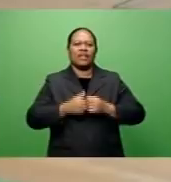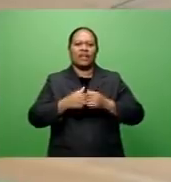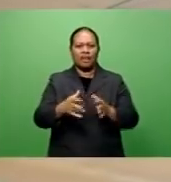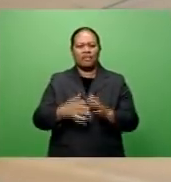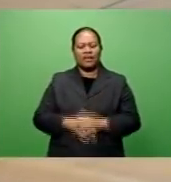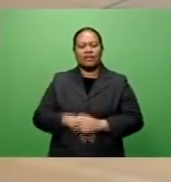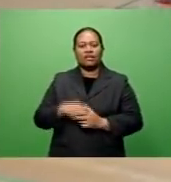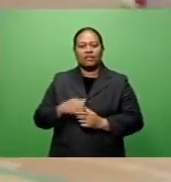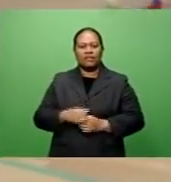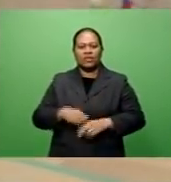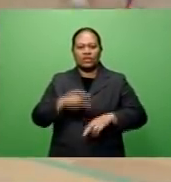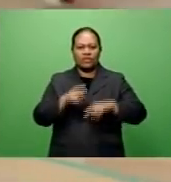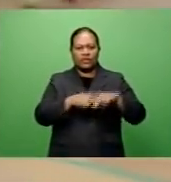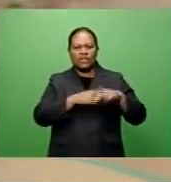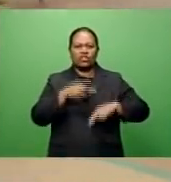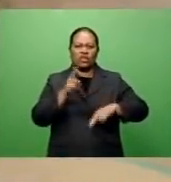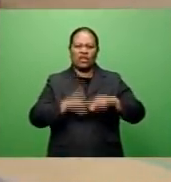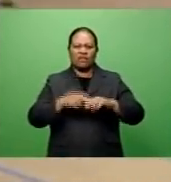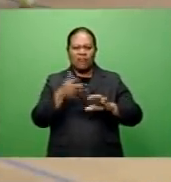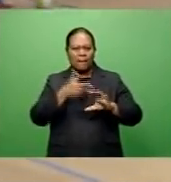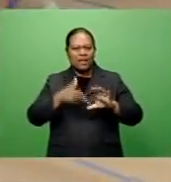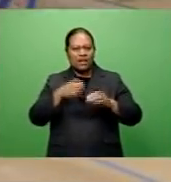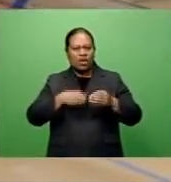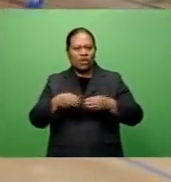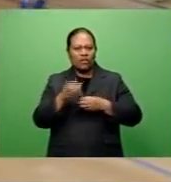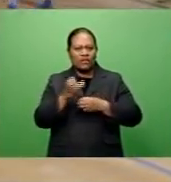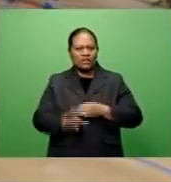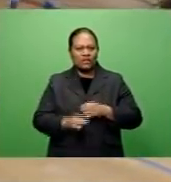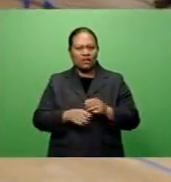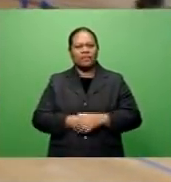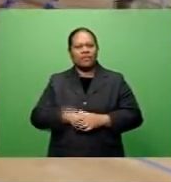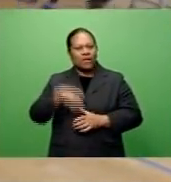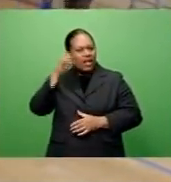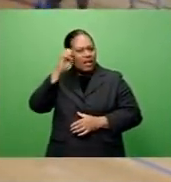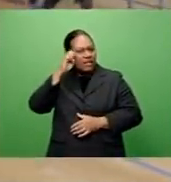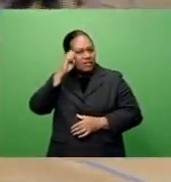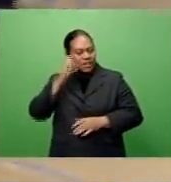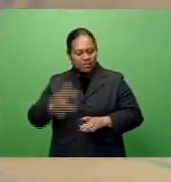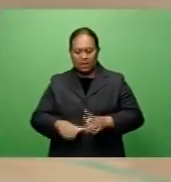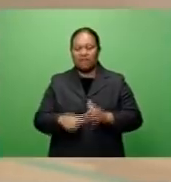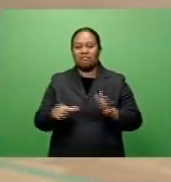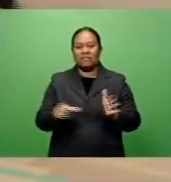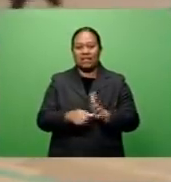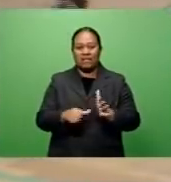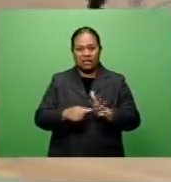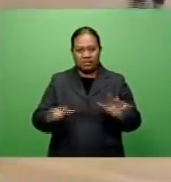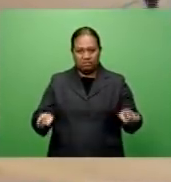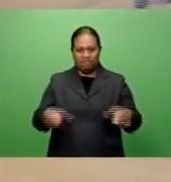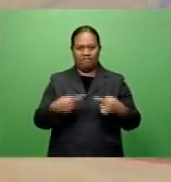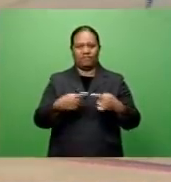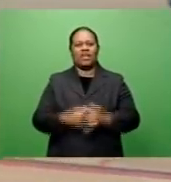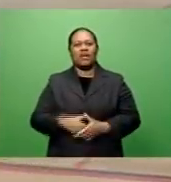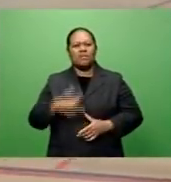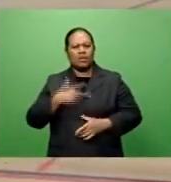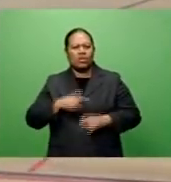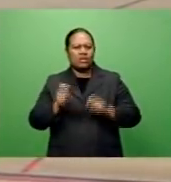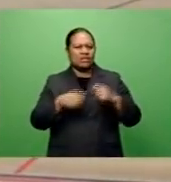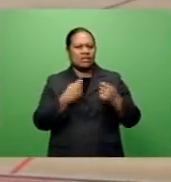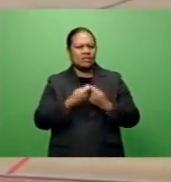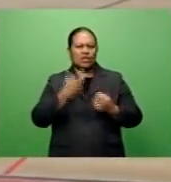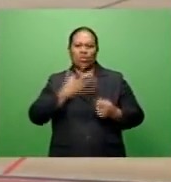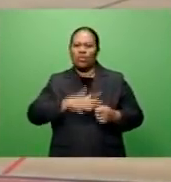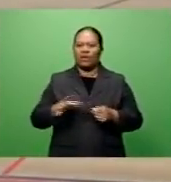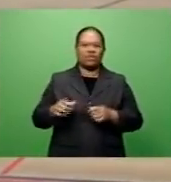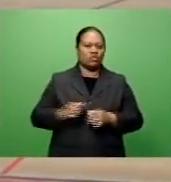head-to-head. VJFA Media Officer Abikas Chand says they are expecting a tough competition as teams will be looking to take down